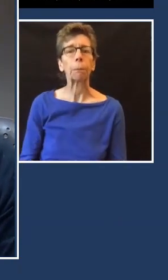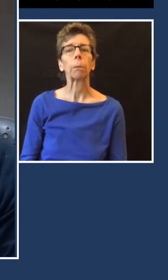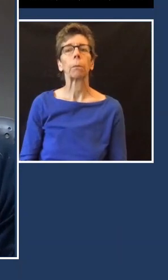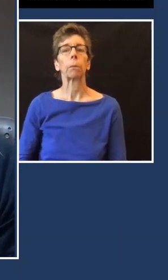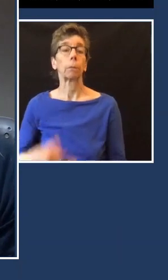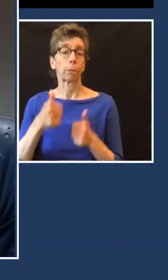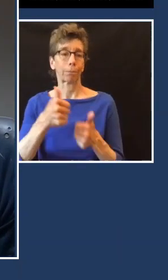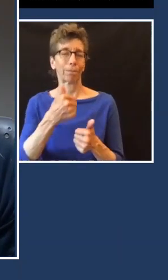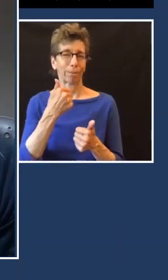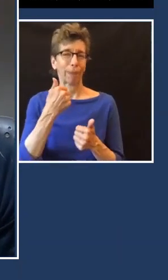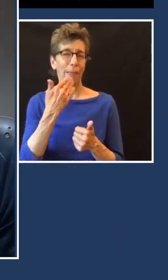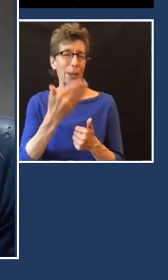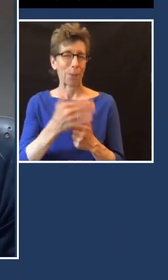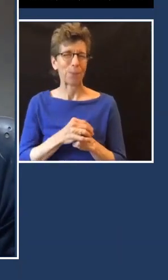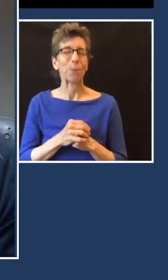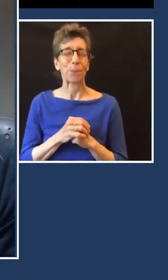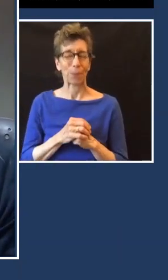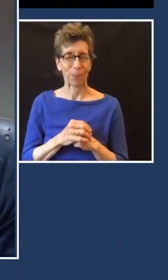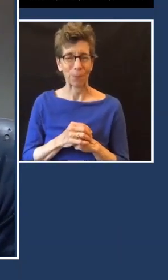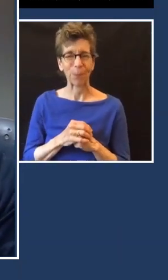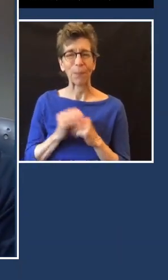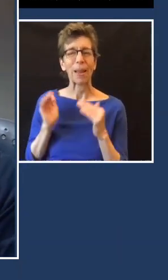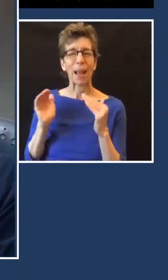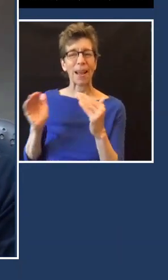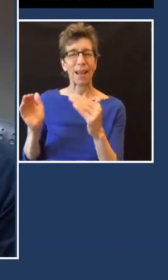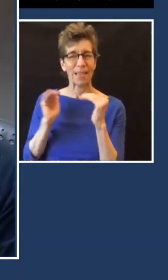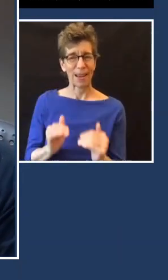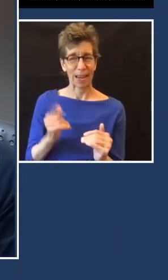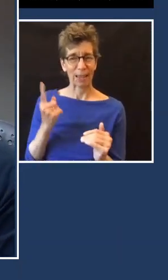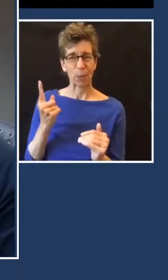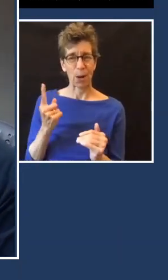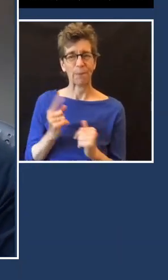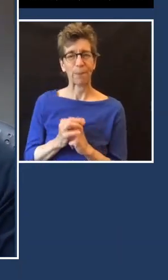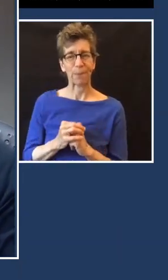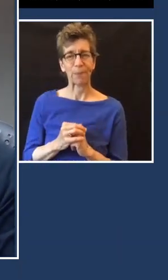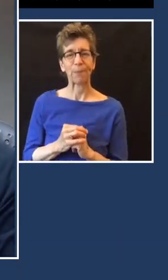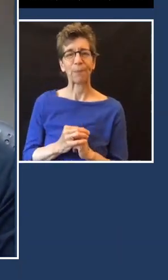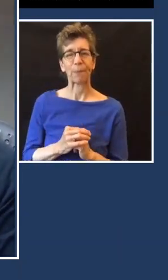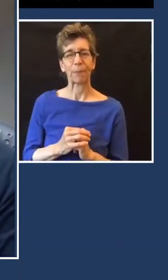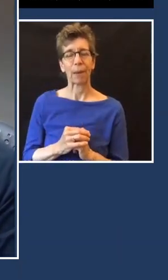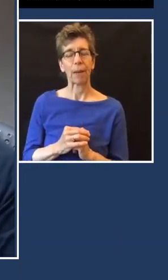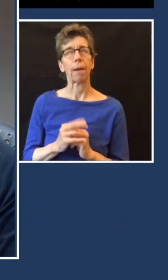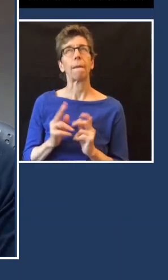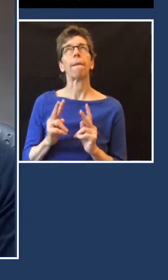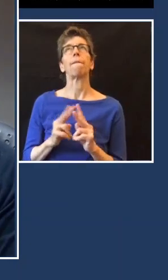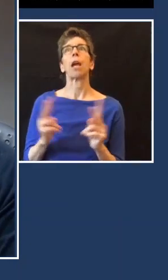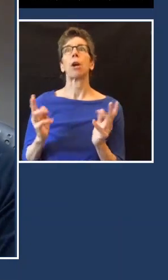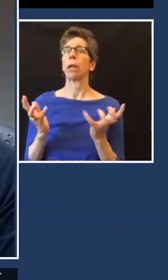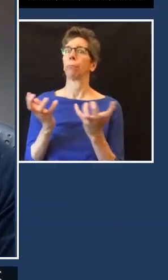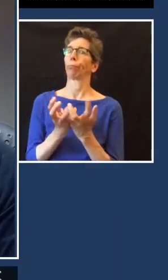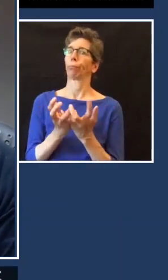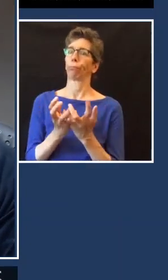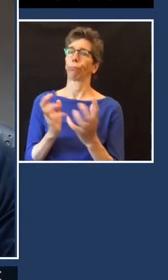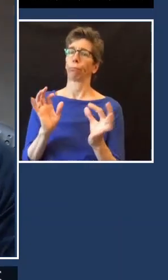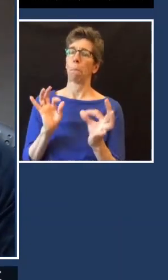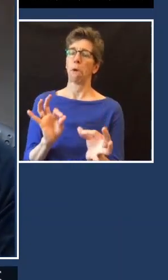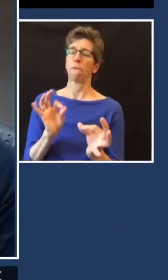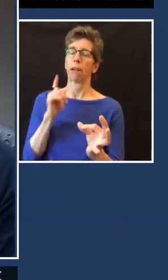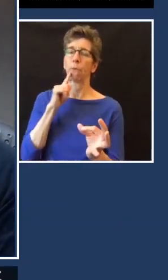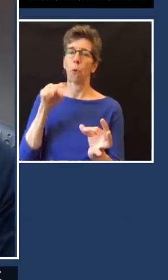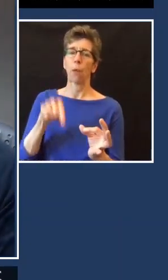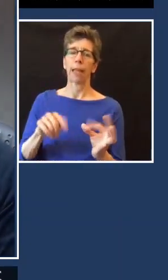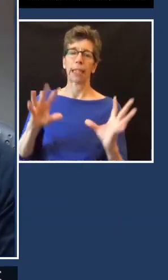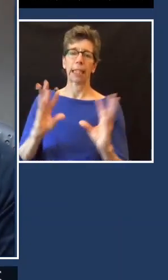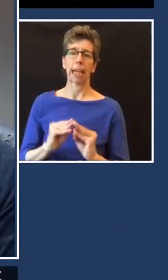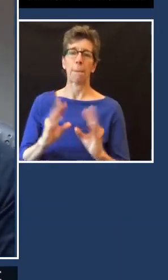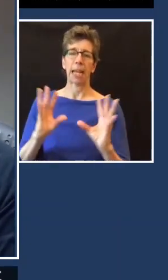Amanda. All right, our next question is, and this is a very applicable question for the Ability Summit, is